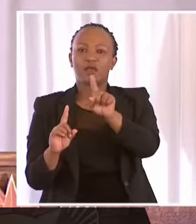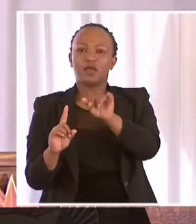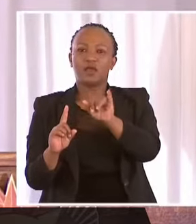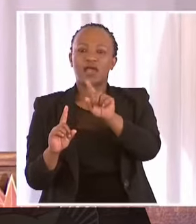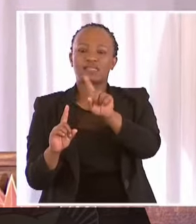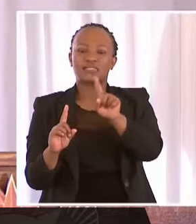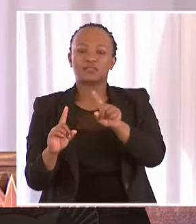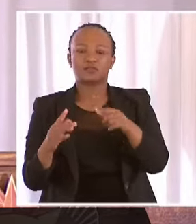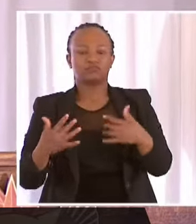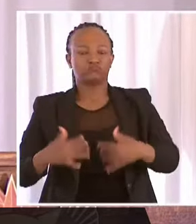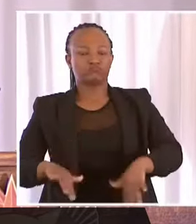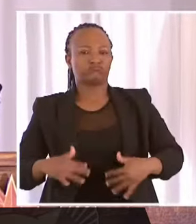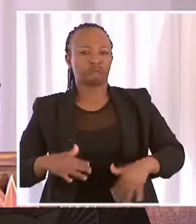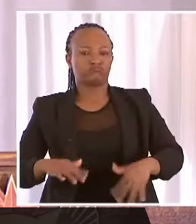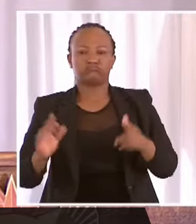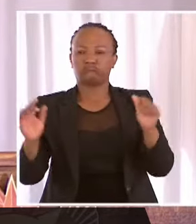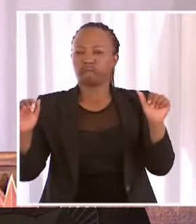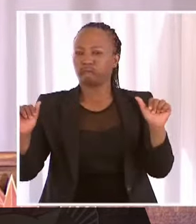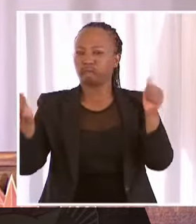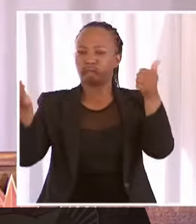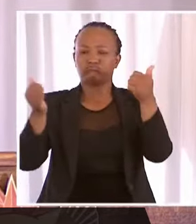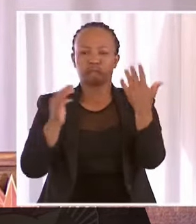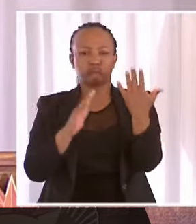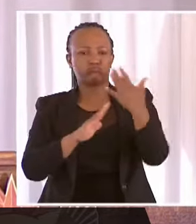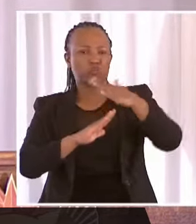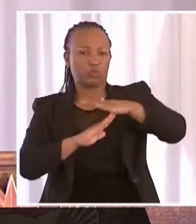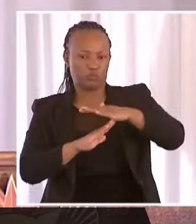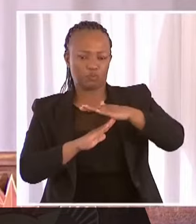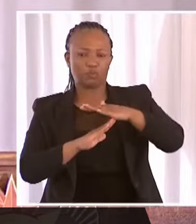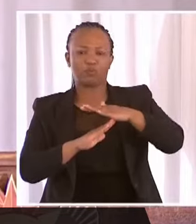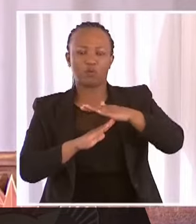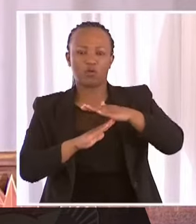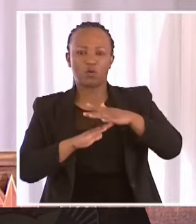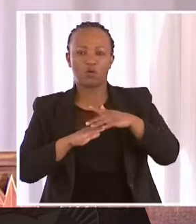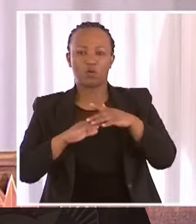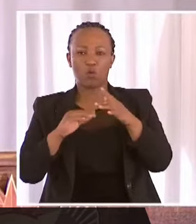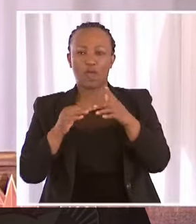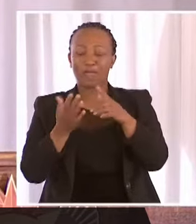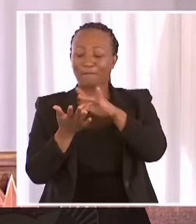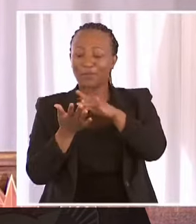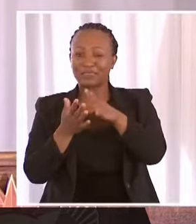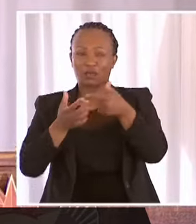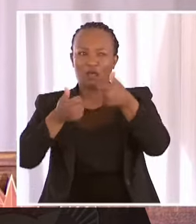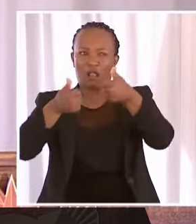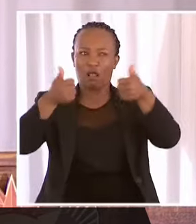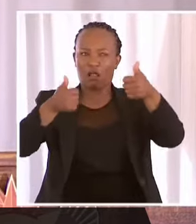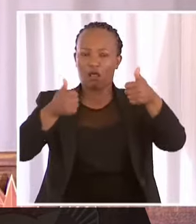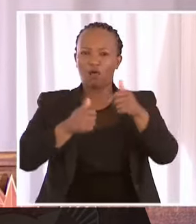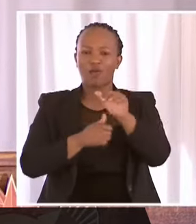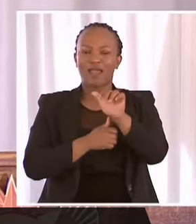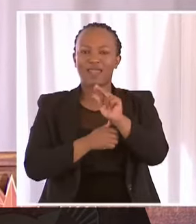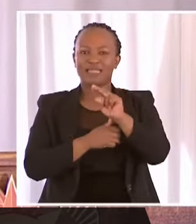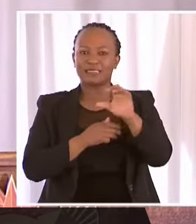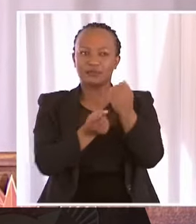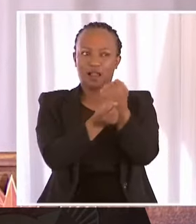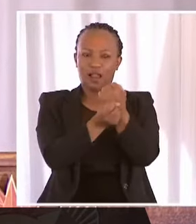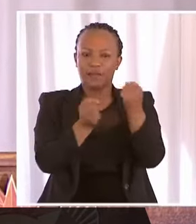to ever be produced but within the ranks of our liberation movement.